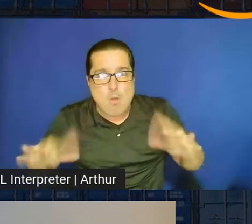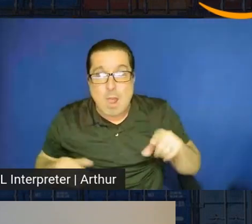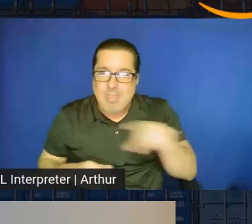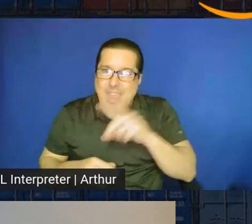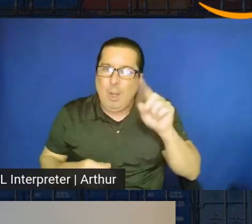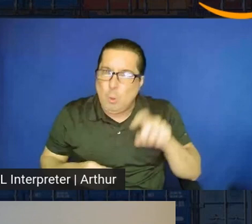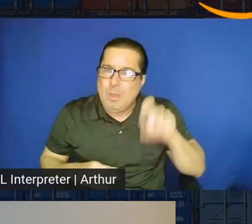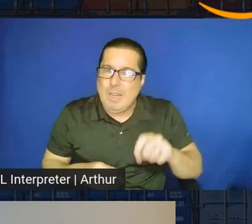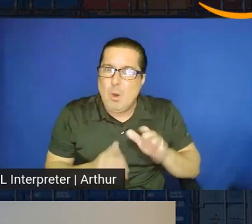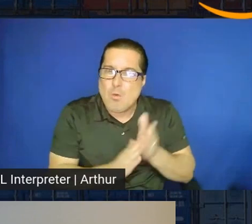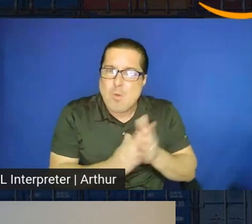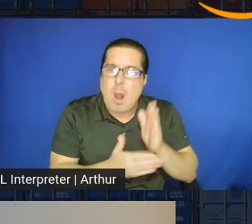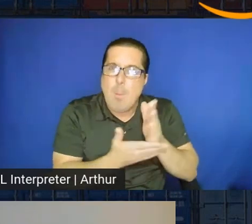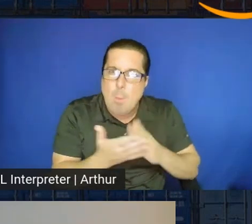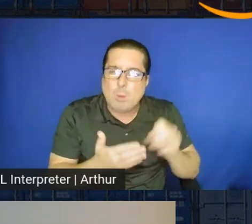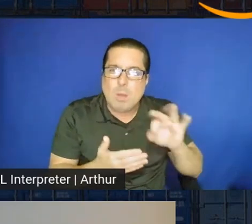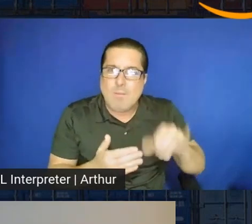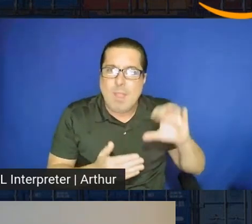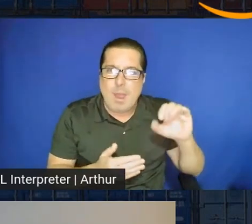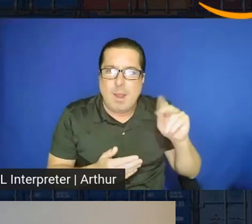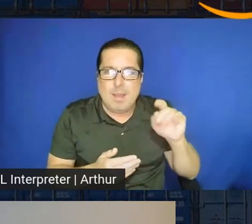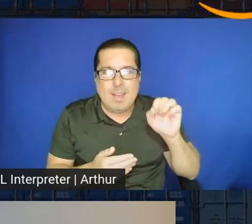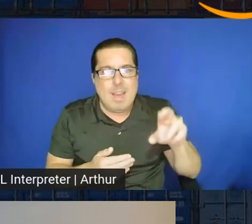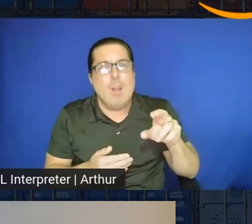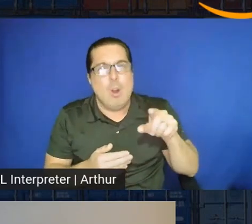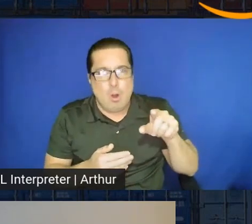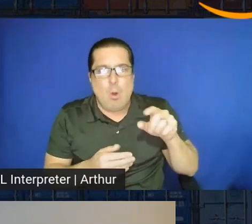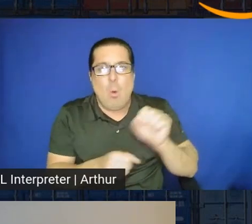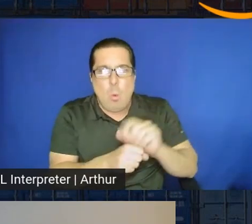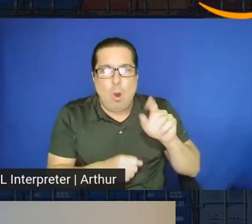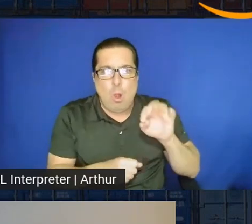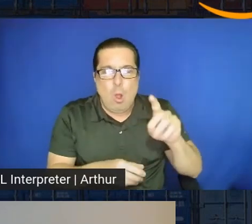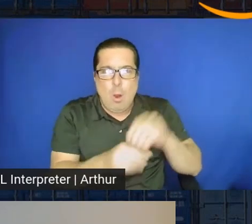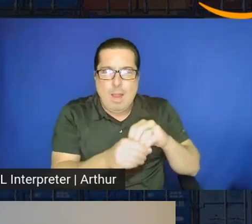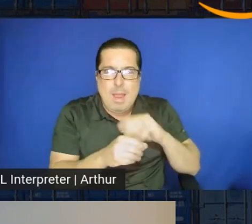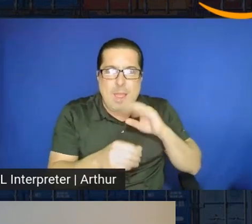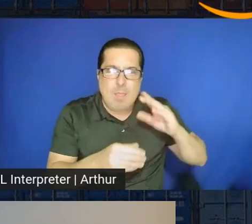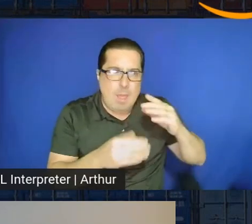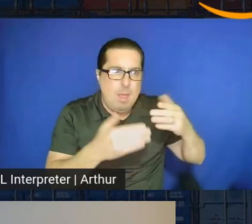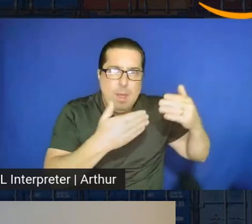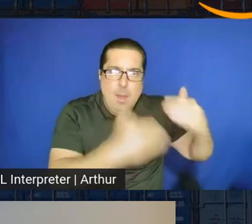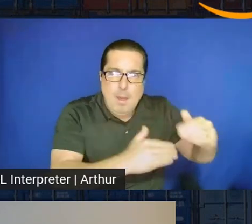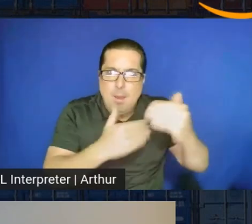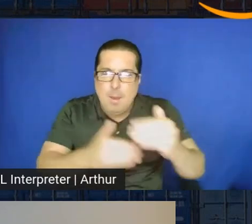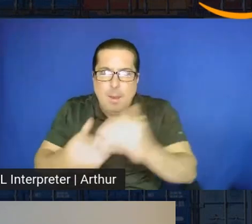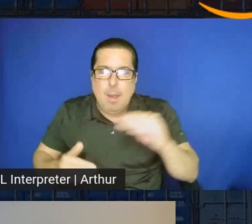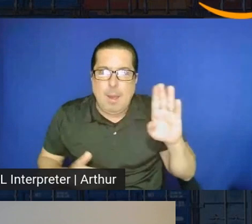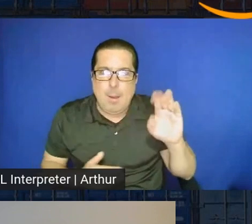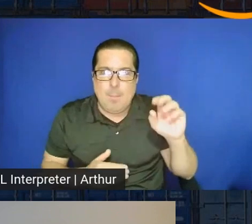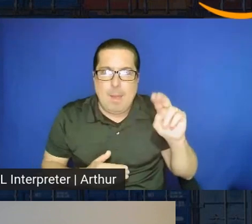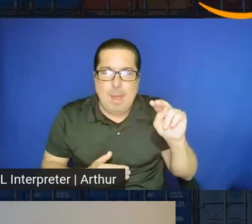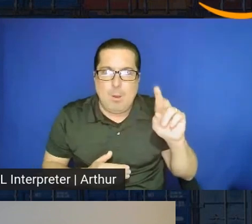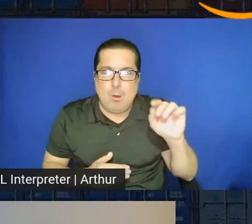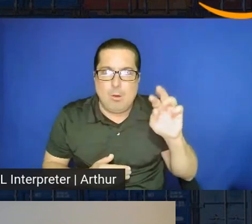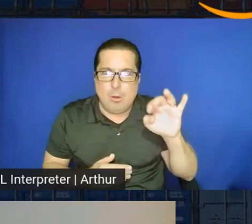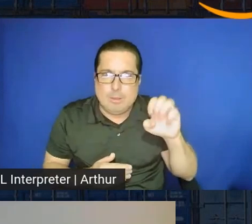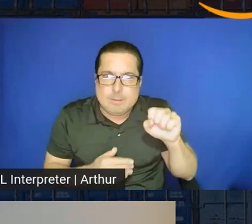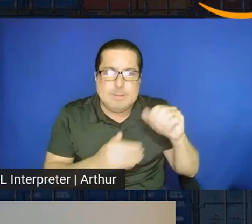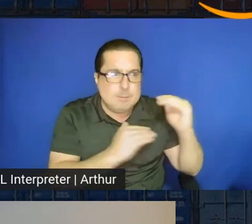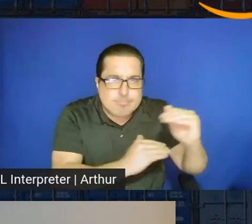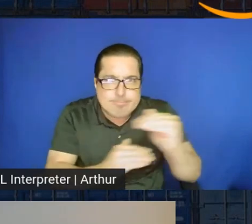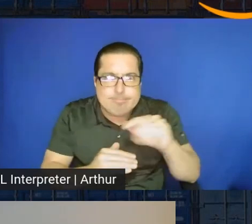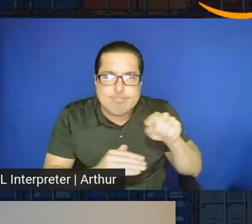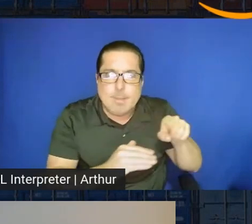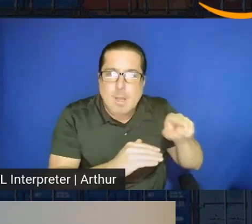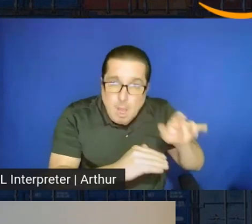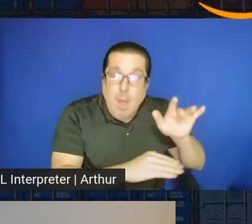portion of these container workloads within state boundaries or within particular data centers due to regulatory reasons. We also see some highly regulated